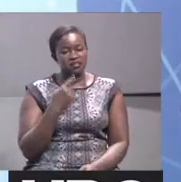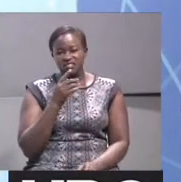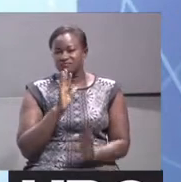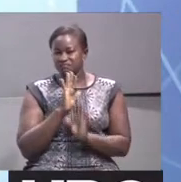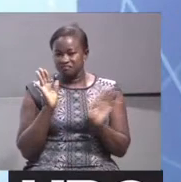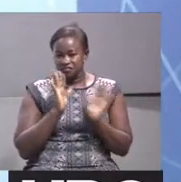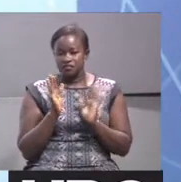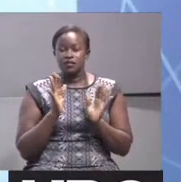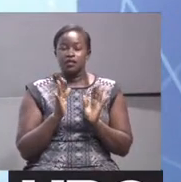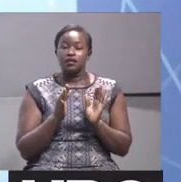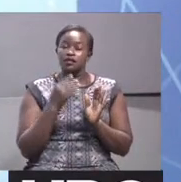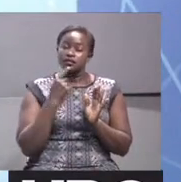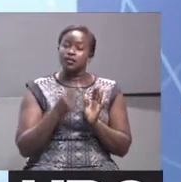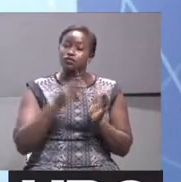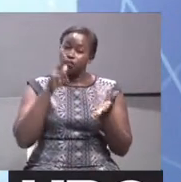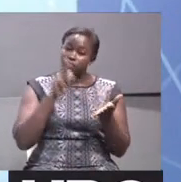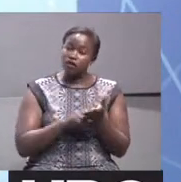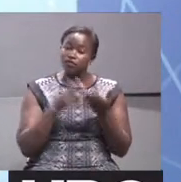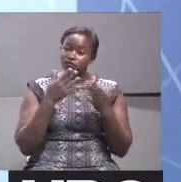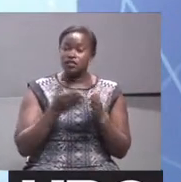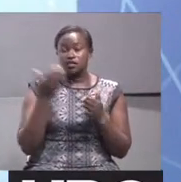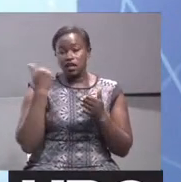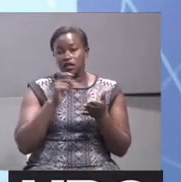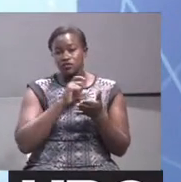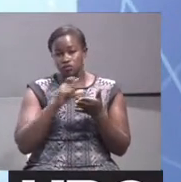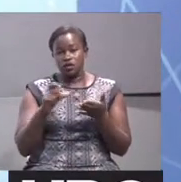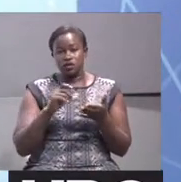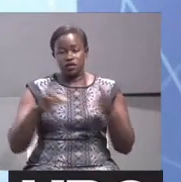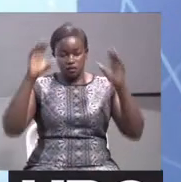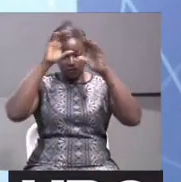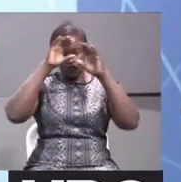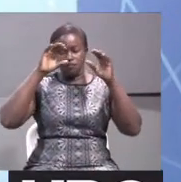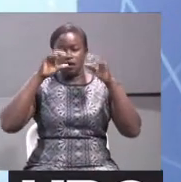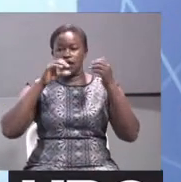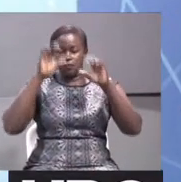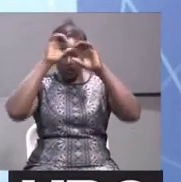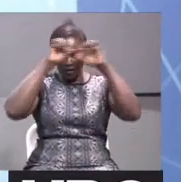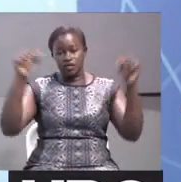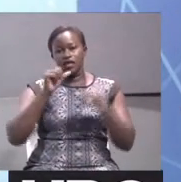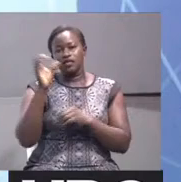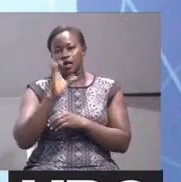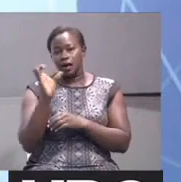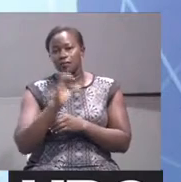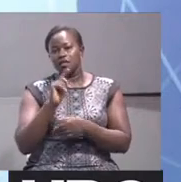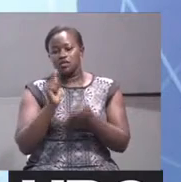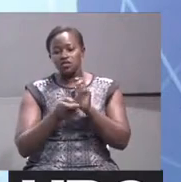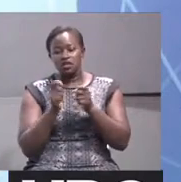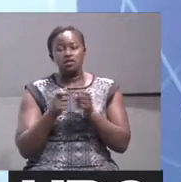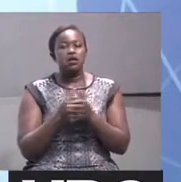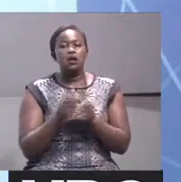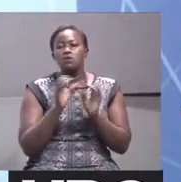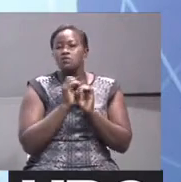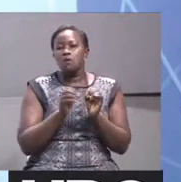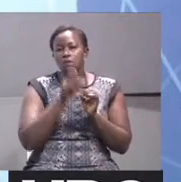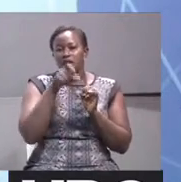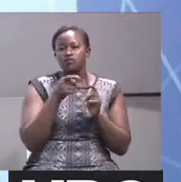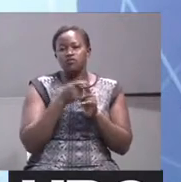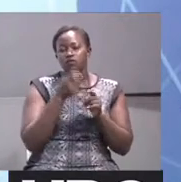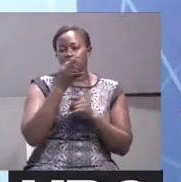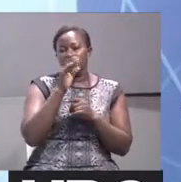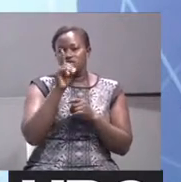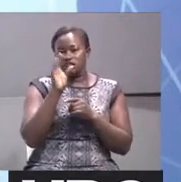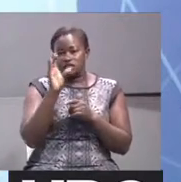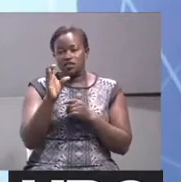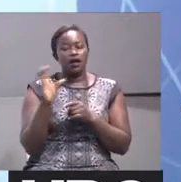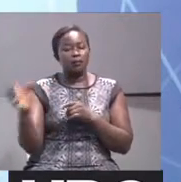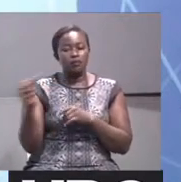has been confirmed with last week's president's cabinet reshuffle, where none of their own was appointed for any